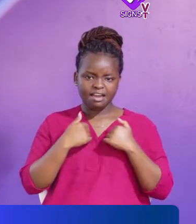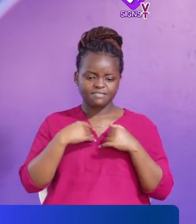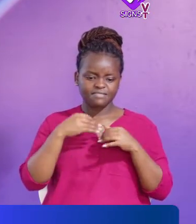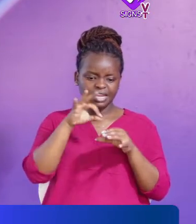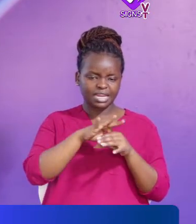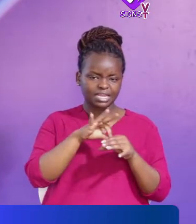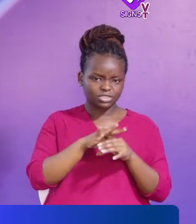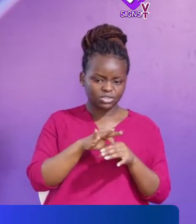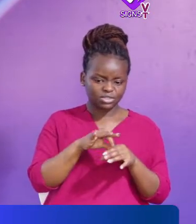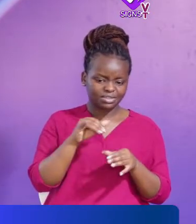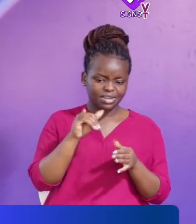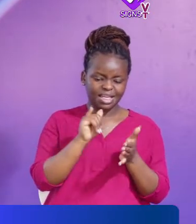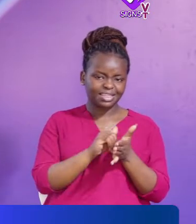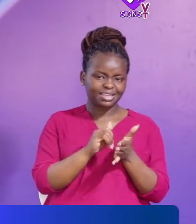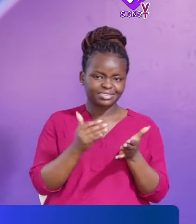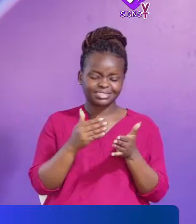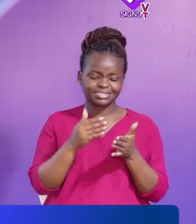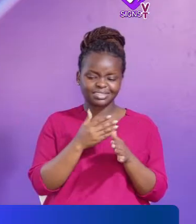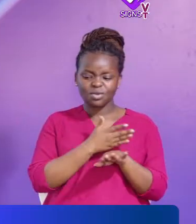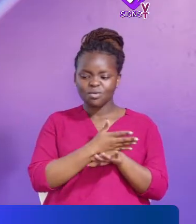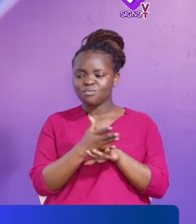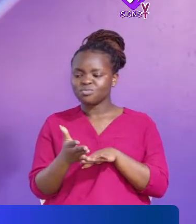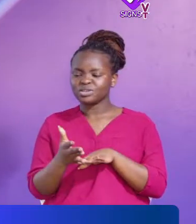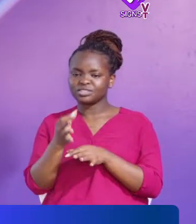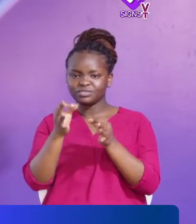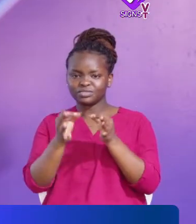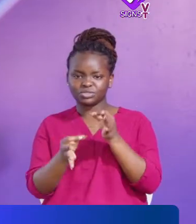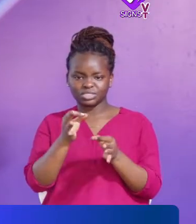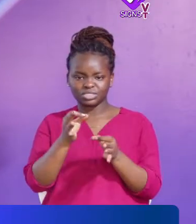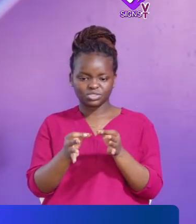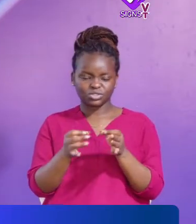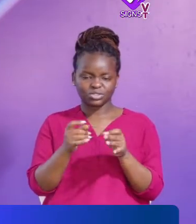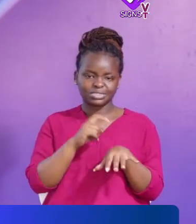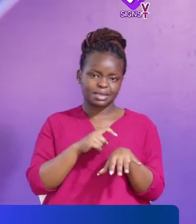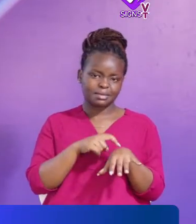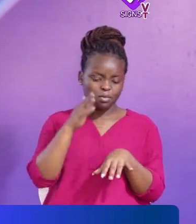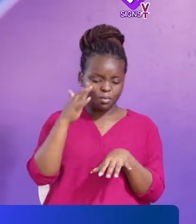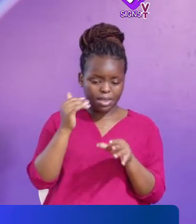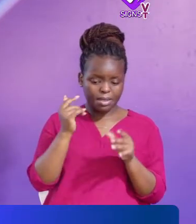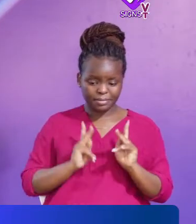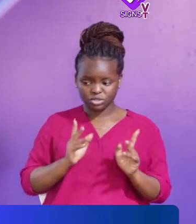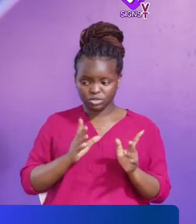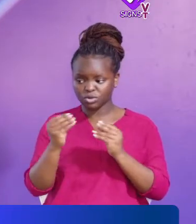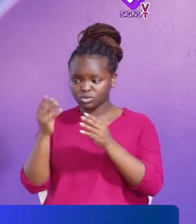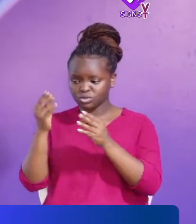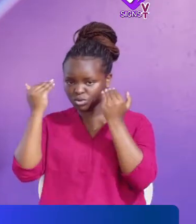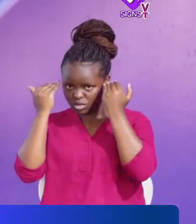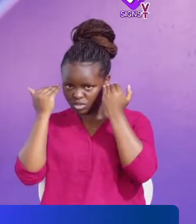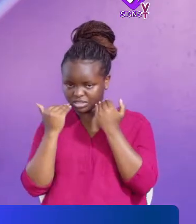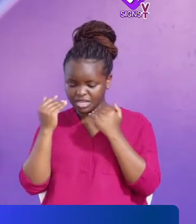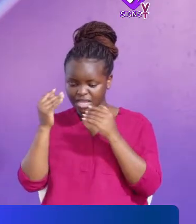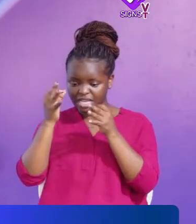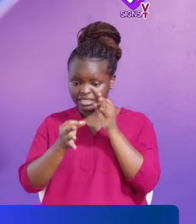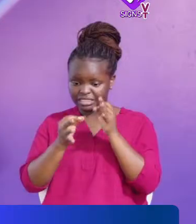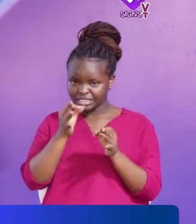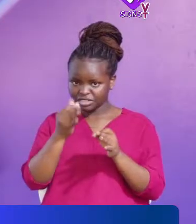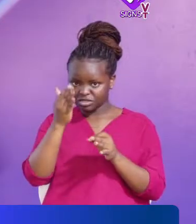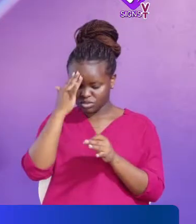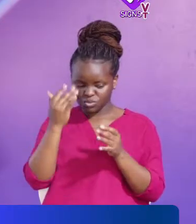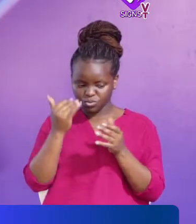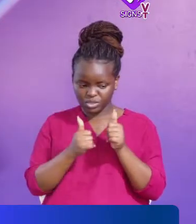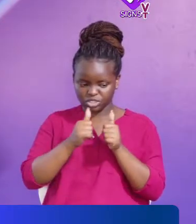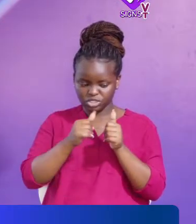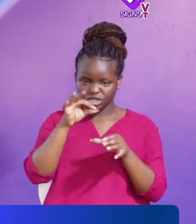you call res judicata, waste of judicial time. Why should someone go to court that the judges should determine which is the election